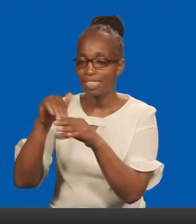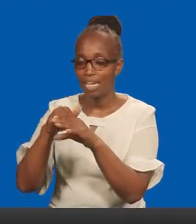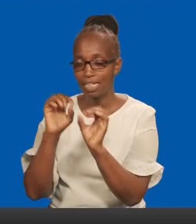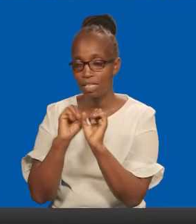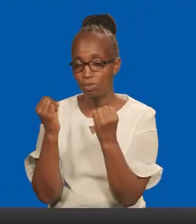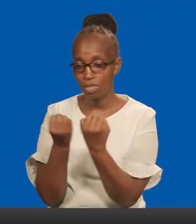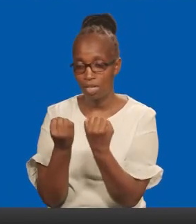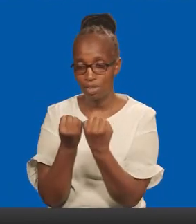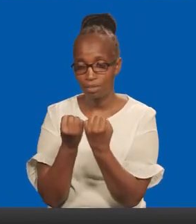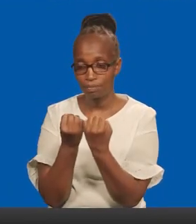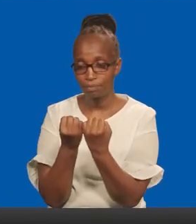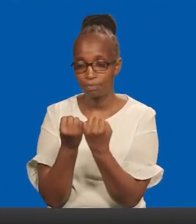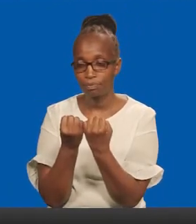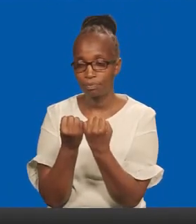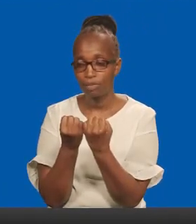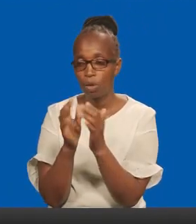in the society